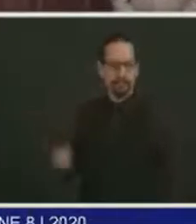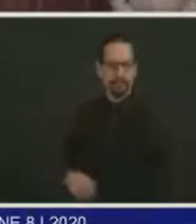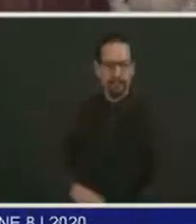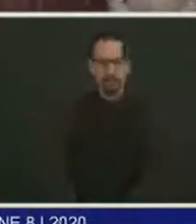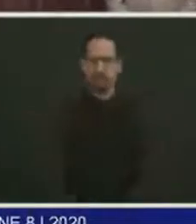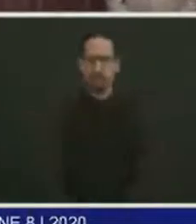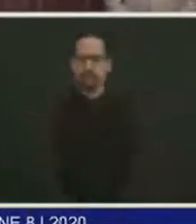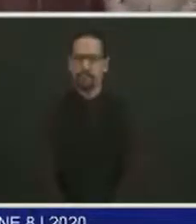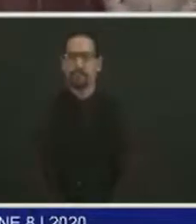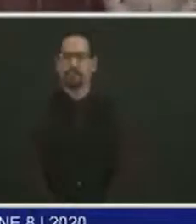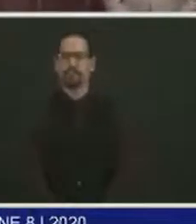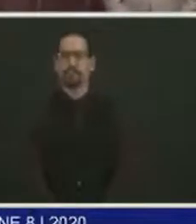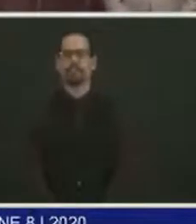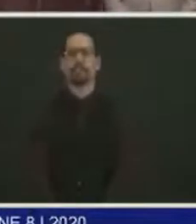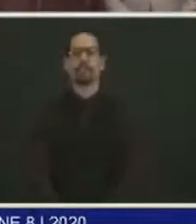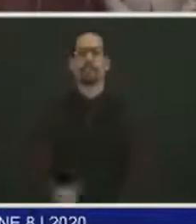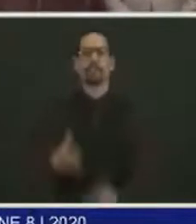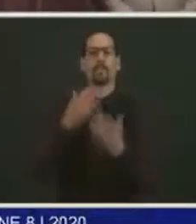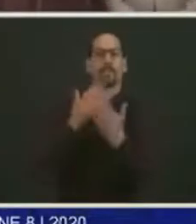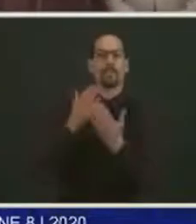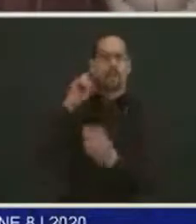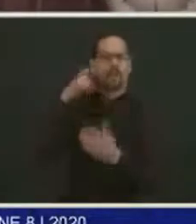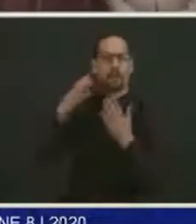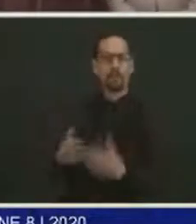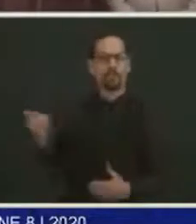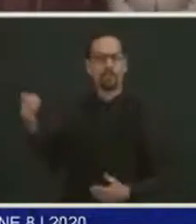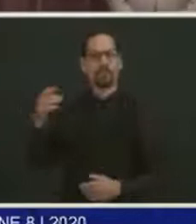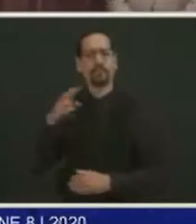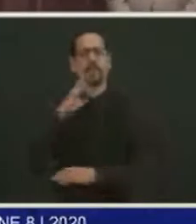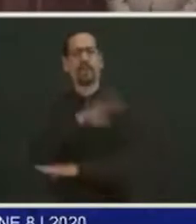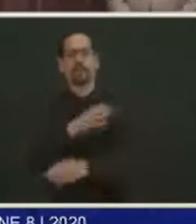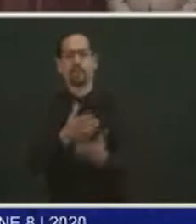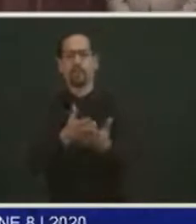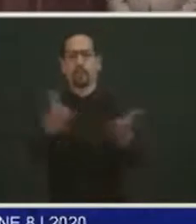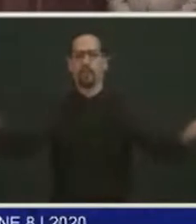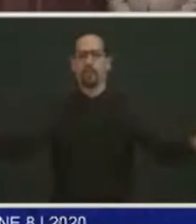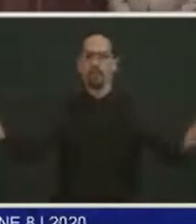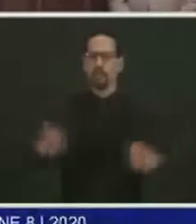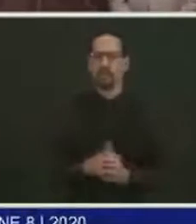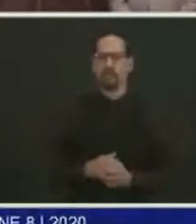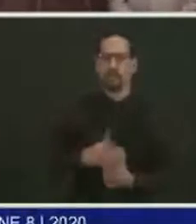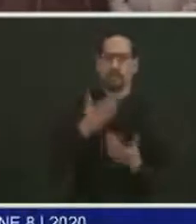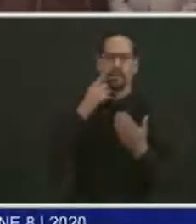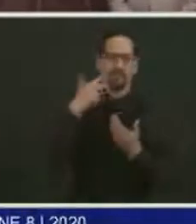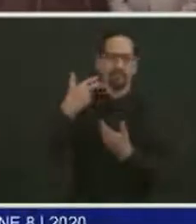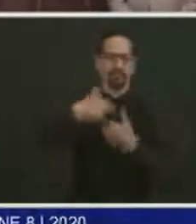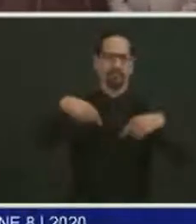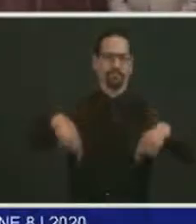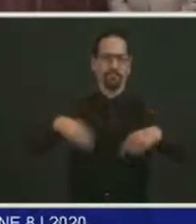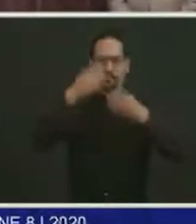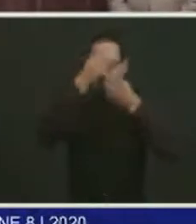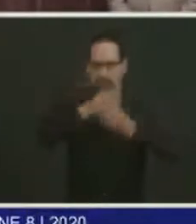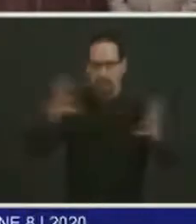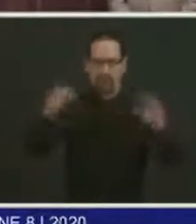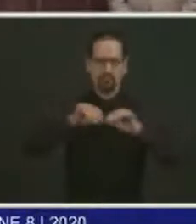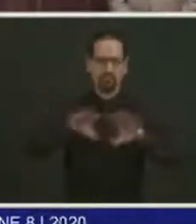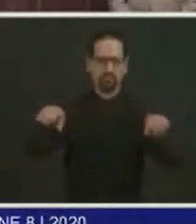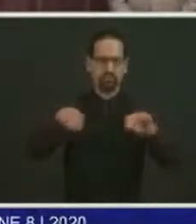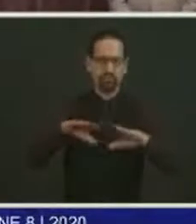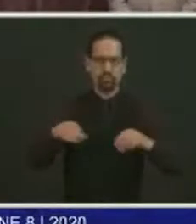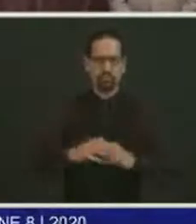Thank you, Governor. Good afternoon, everyone. Thank you for joining us. As you can see, with how great a job the governor